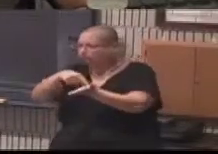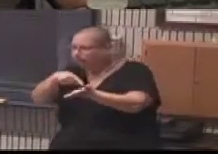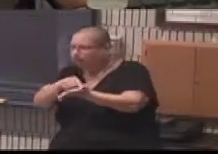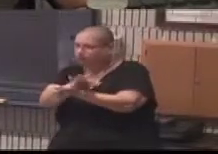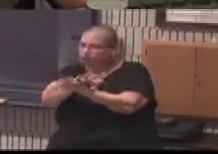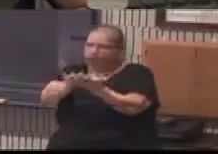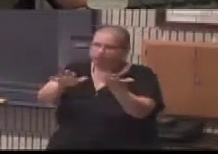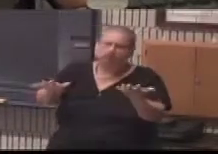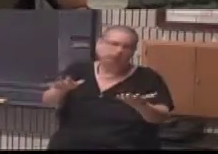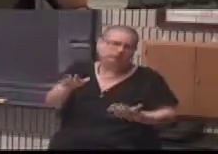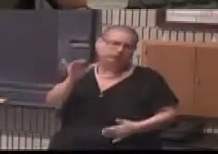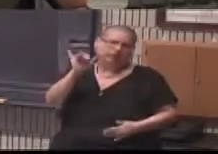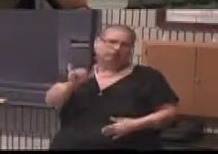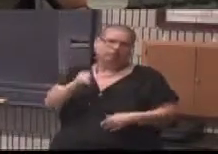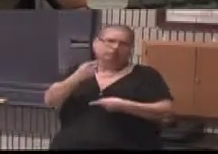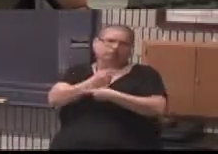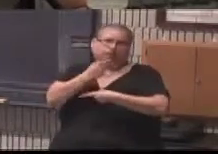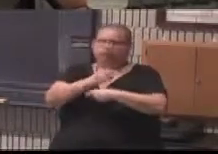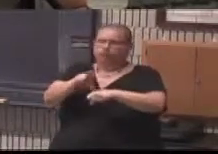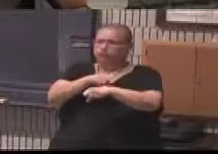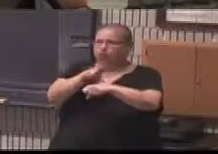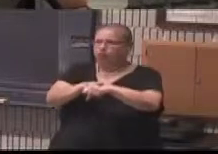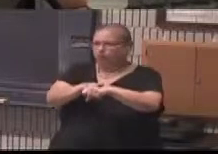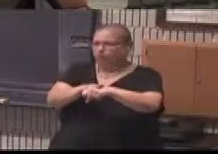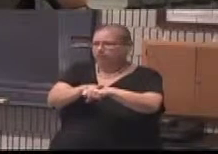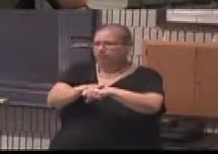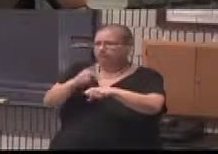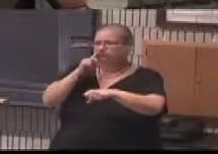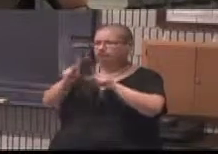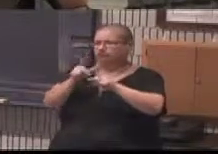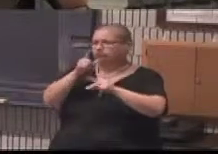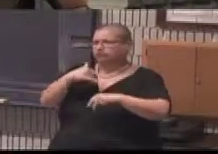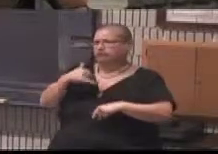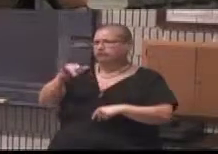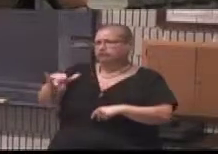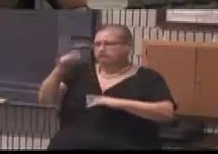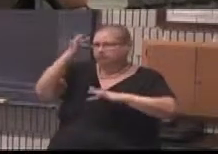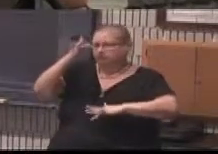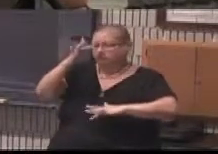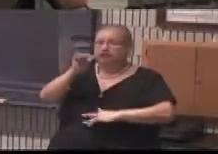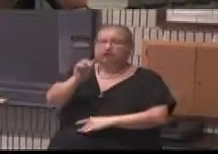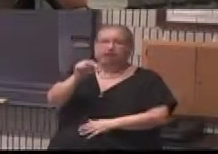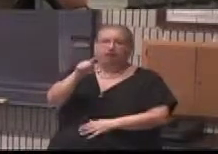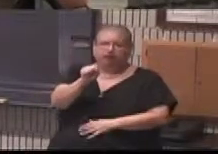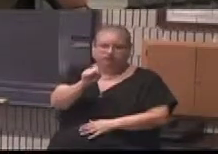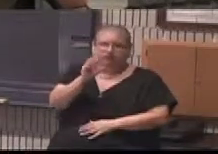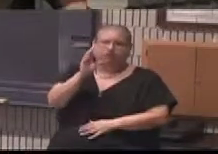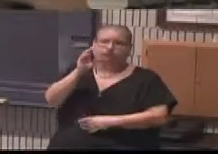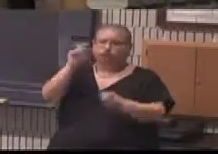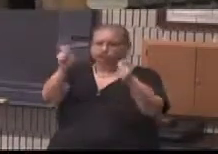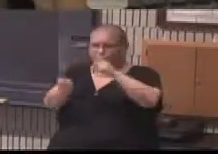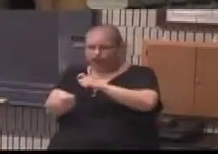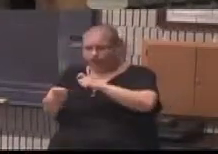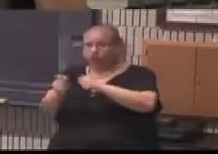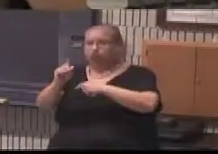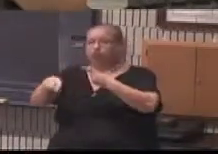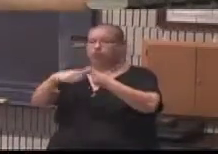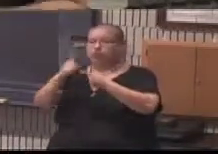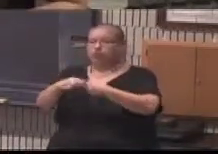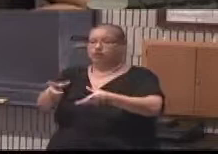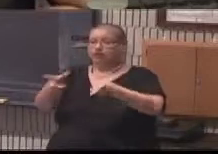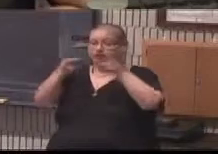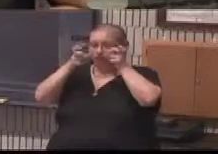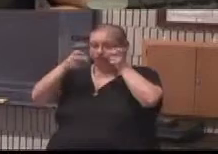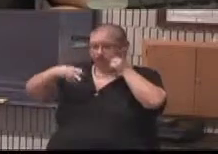having a reaction to hearing that you have this disease. It's that ALS is changing the way messages go from your brain to your